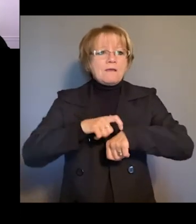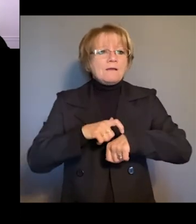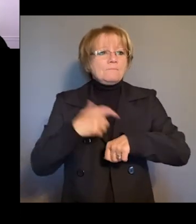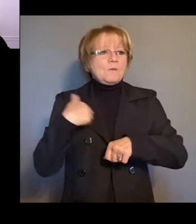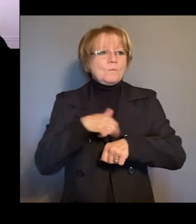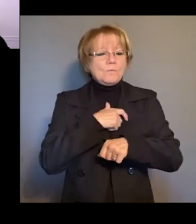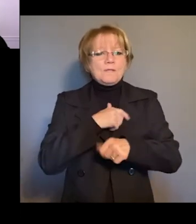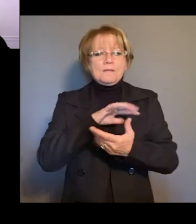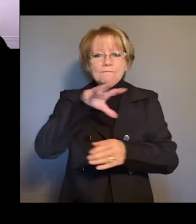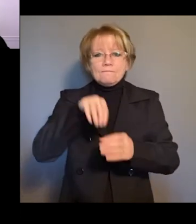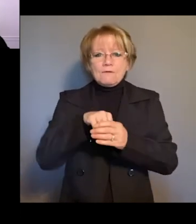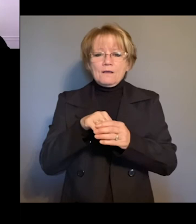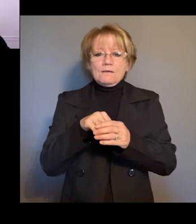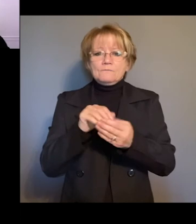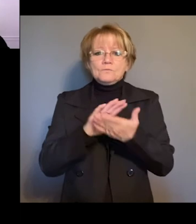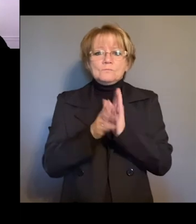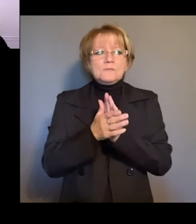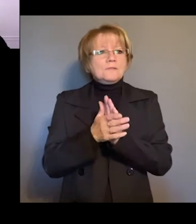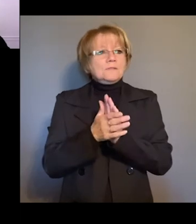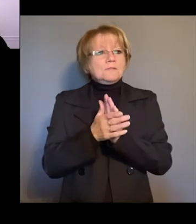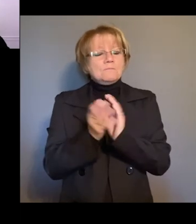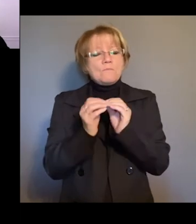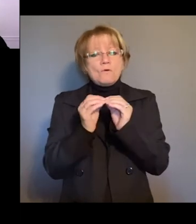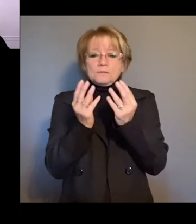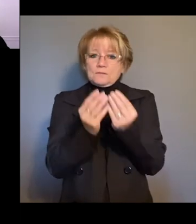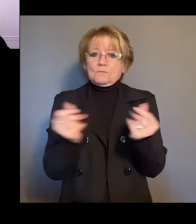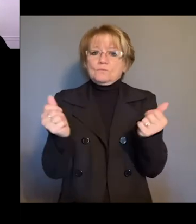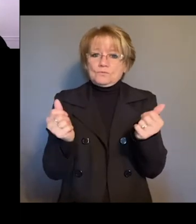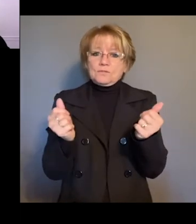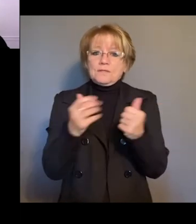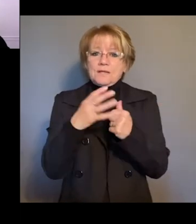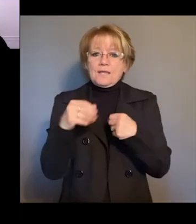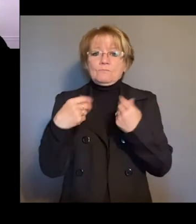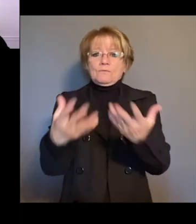We wanted to make sure that we are part of the solution and doing things for our community.